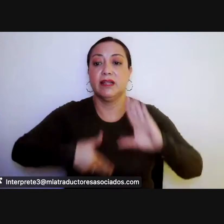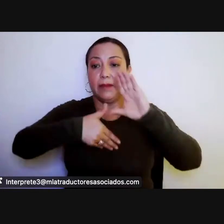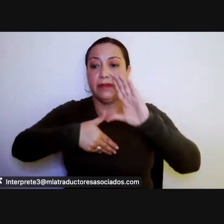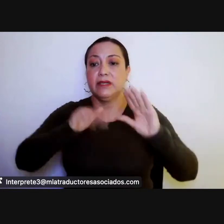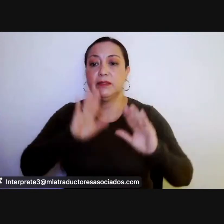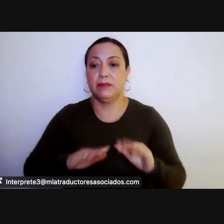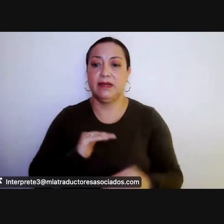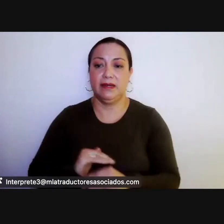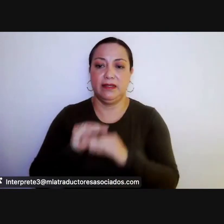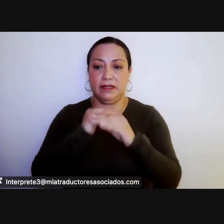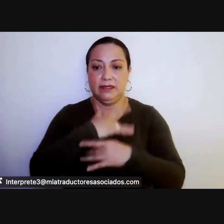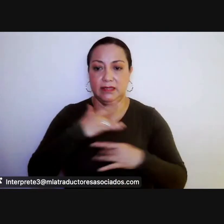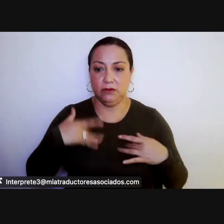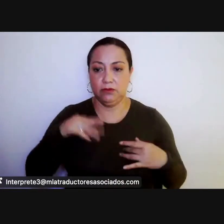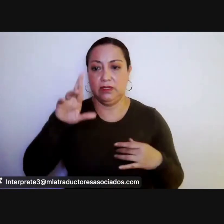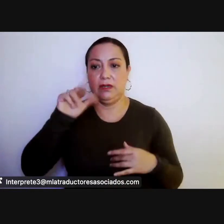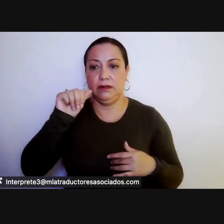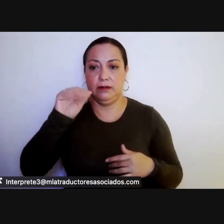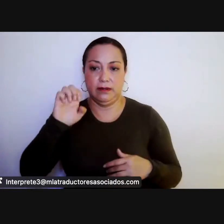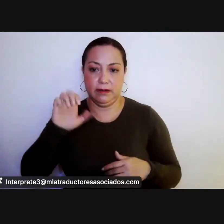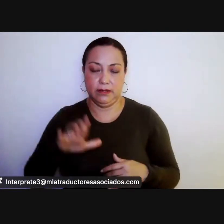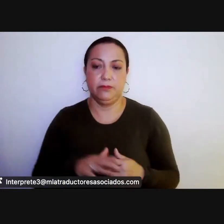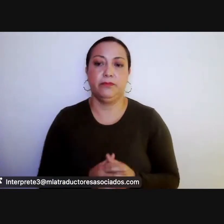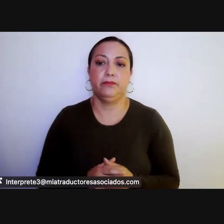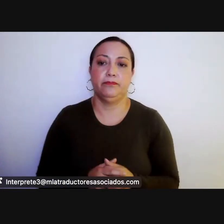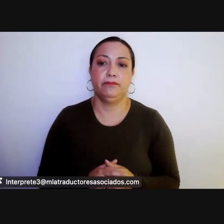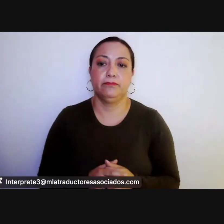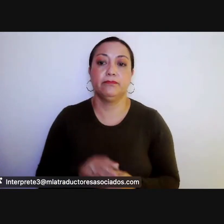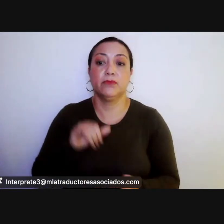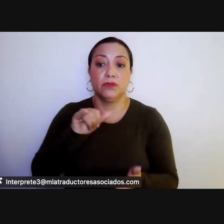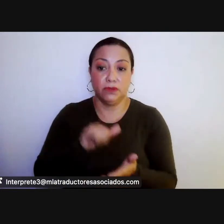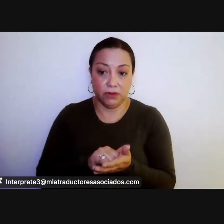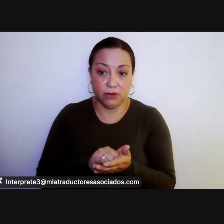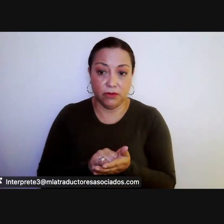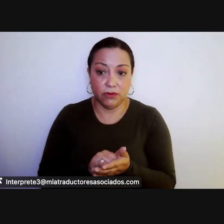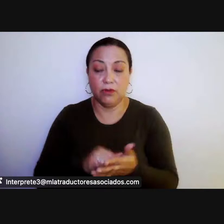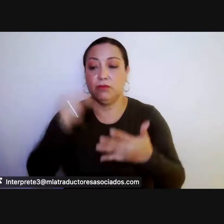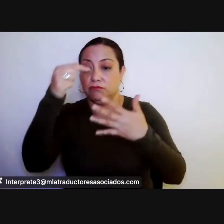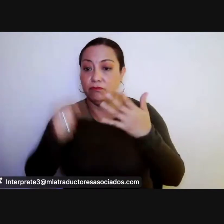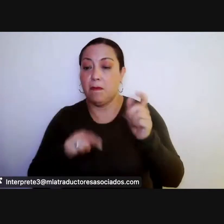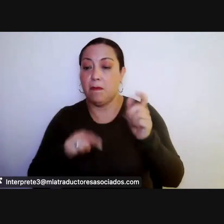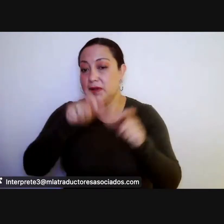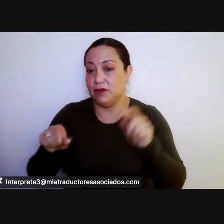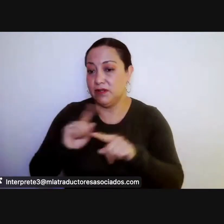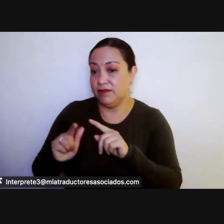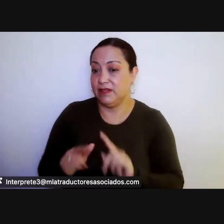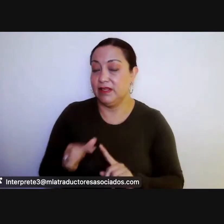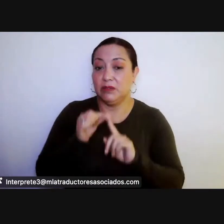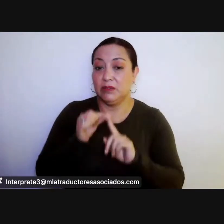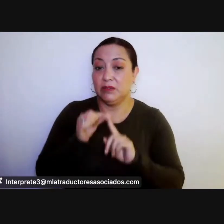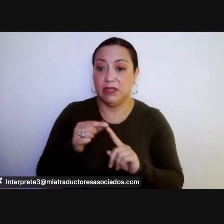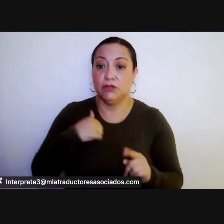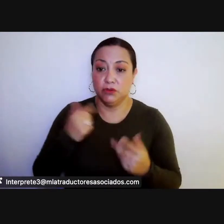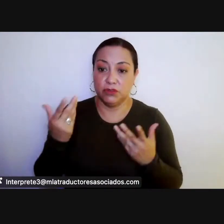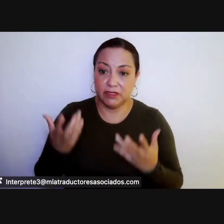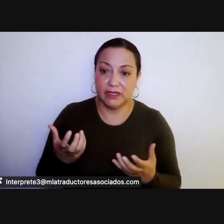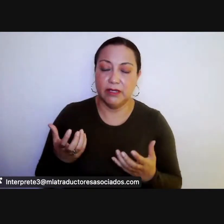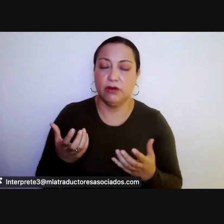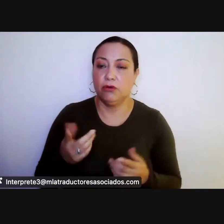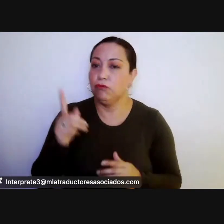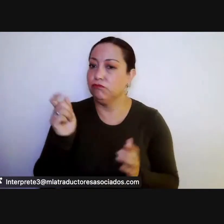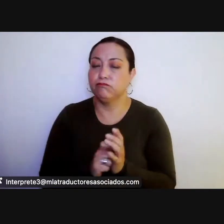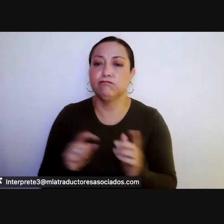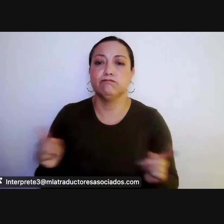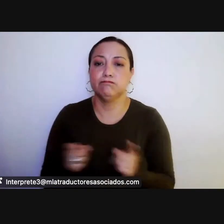the America's Network for Health. With these extraordinary panelists, I would like